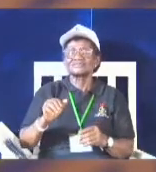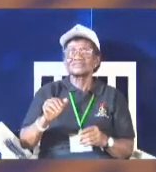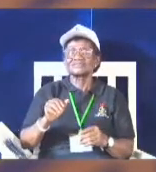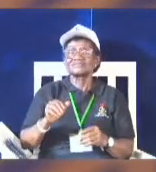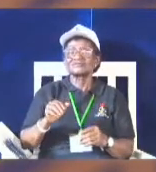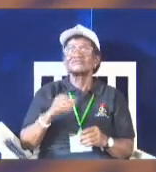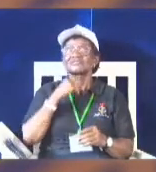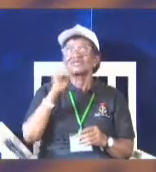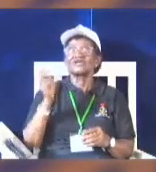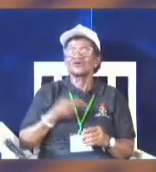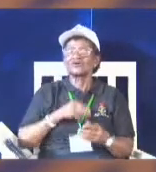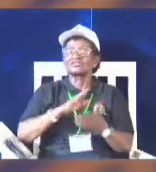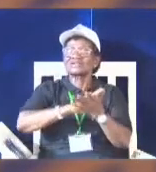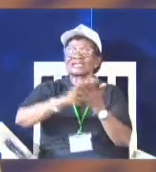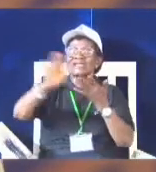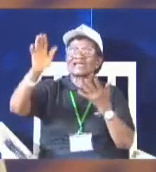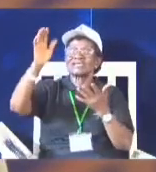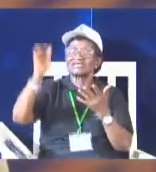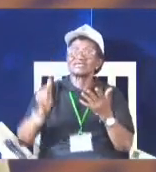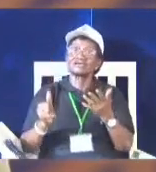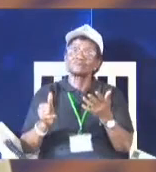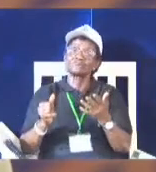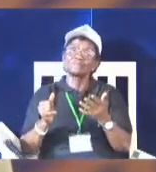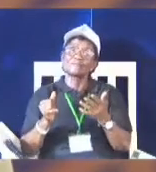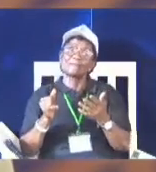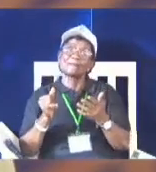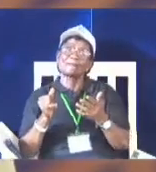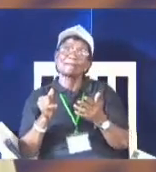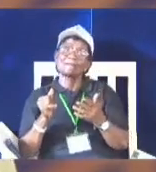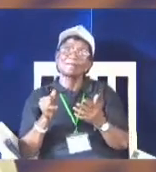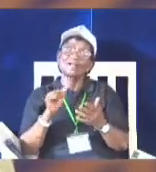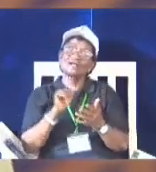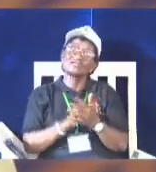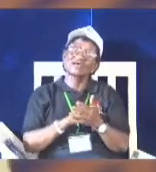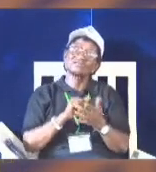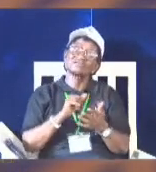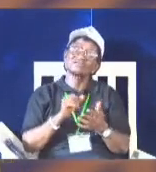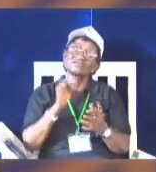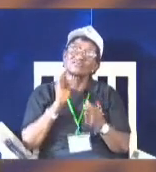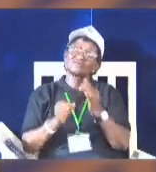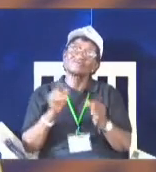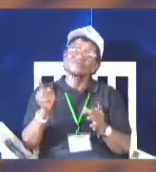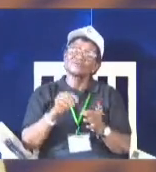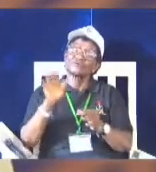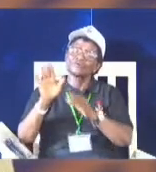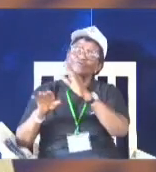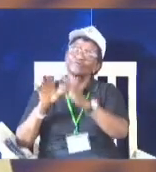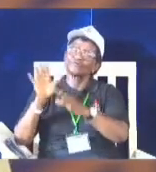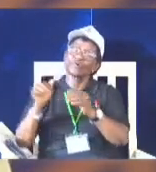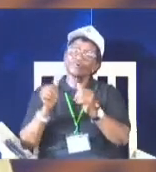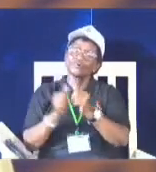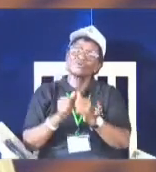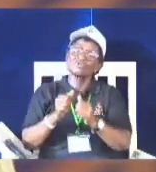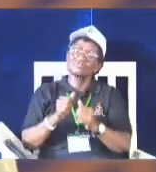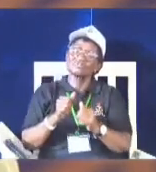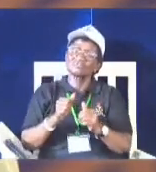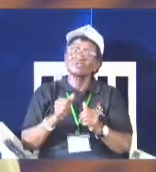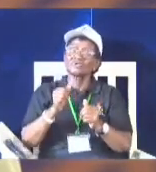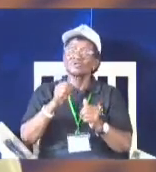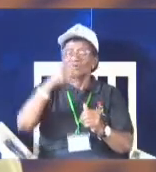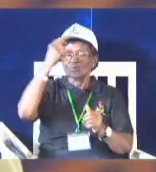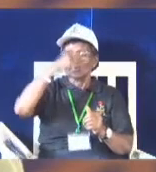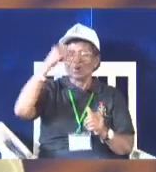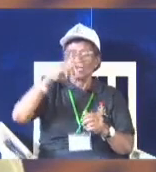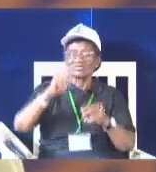us clearly that if you walk with wise people, you'll be wise.